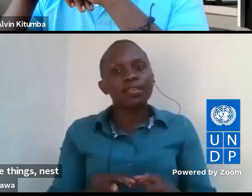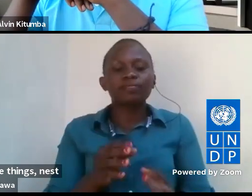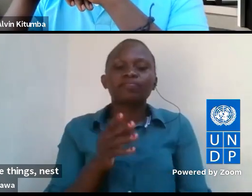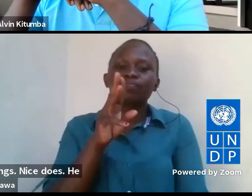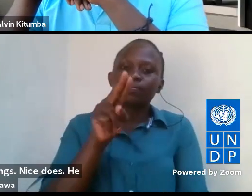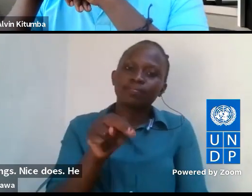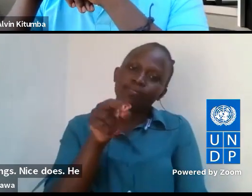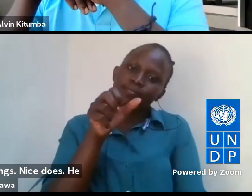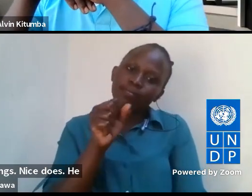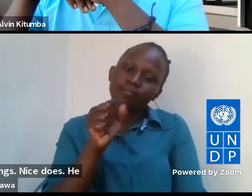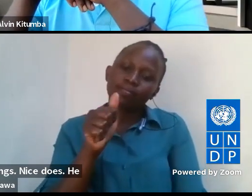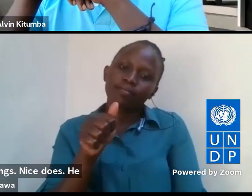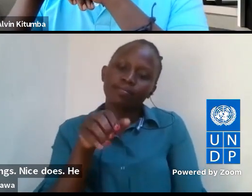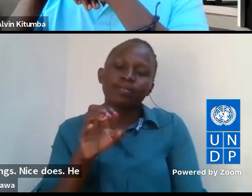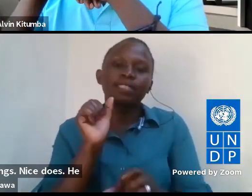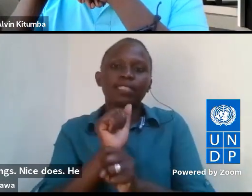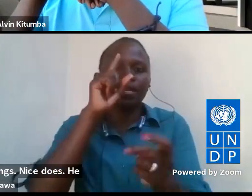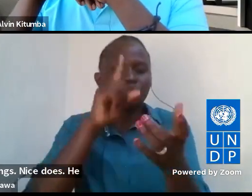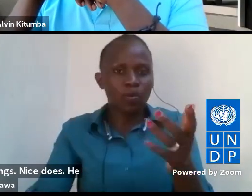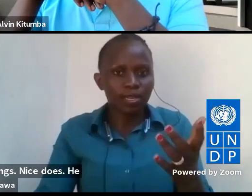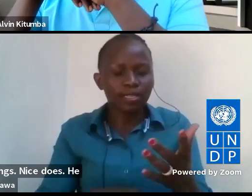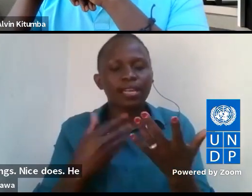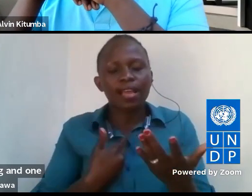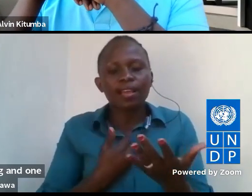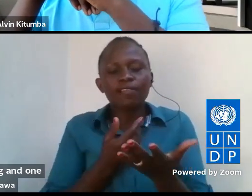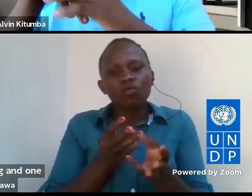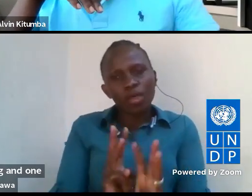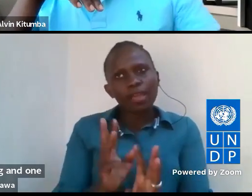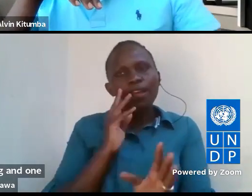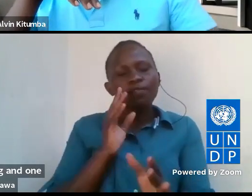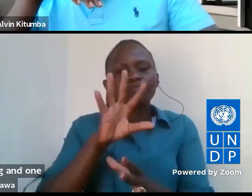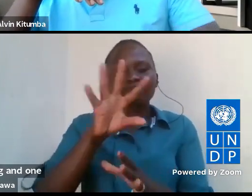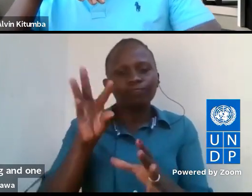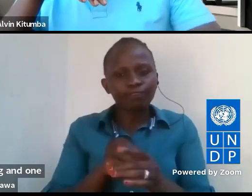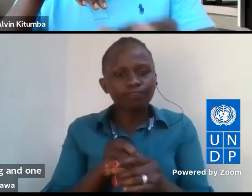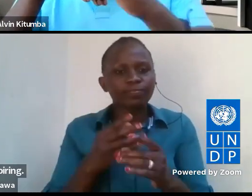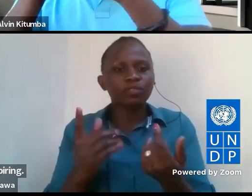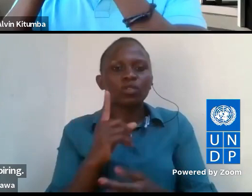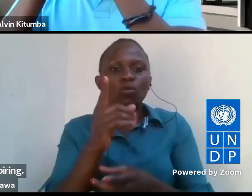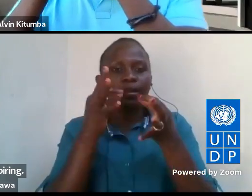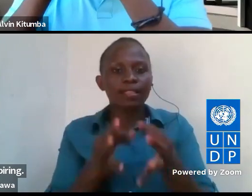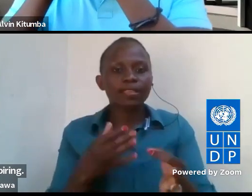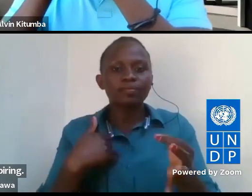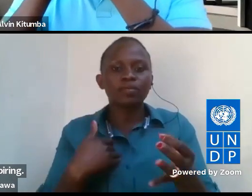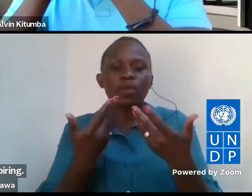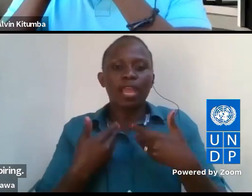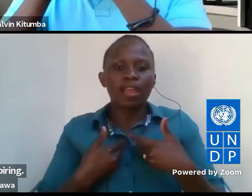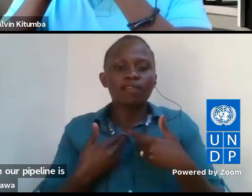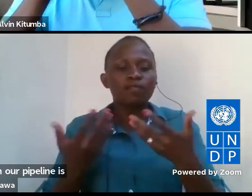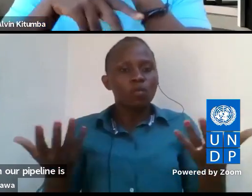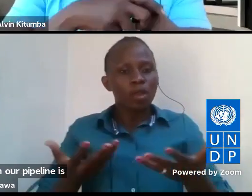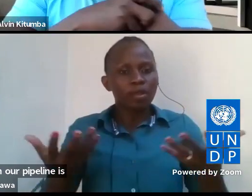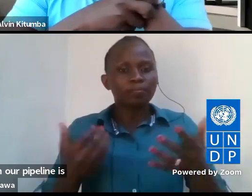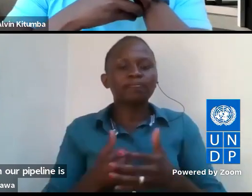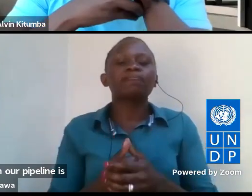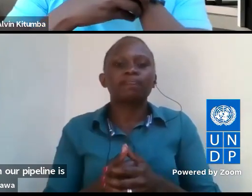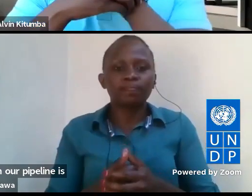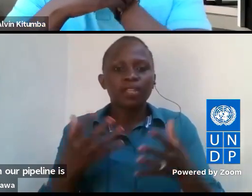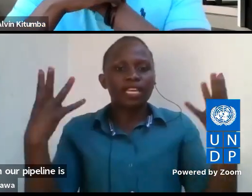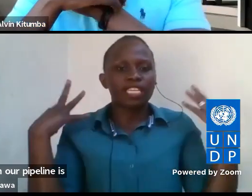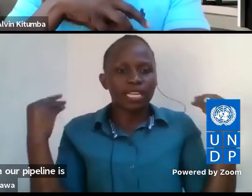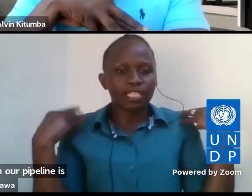inspiring. And one of the things we have in our pipeline is internship programs to